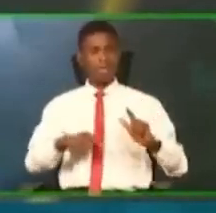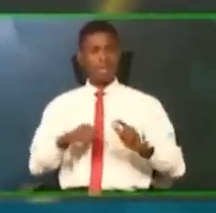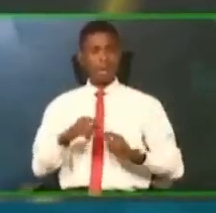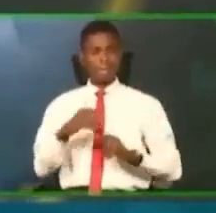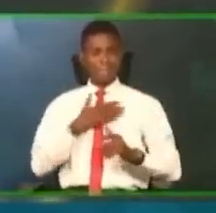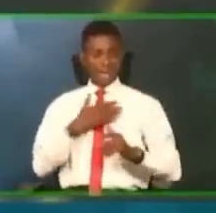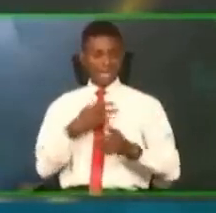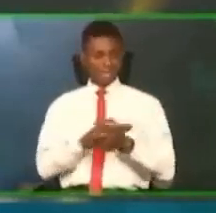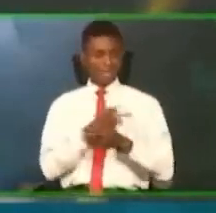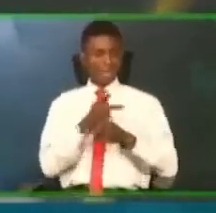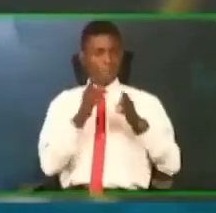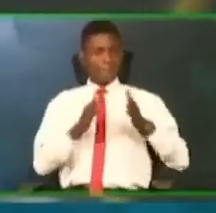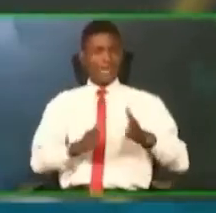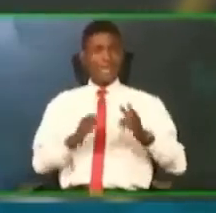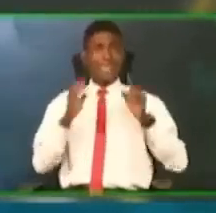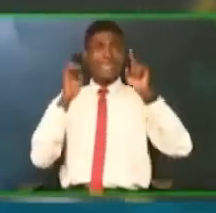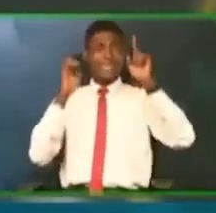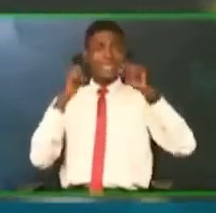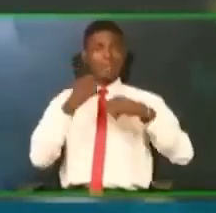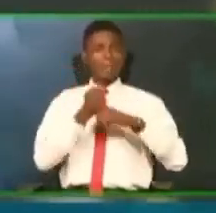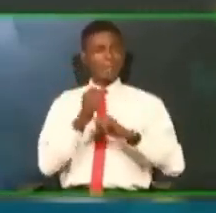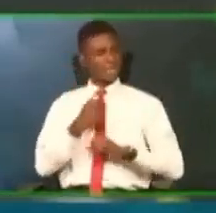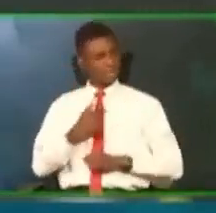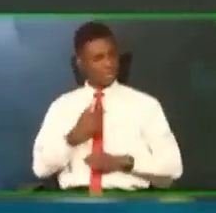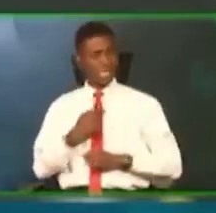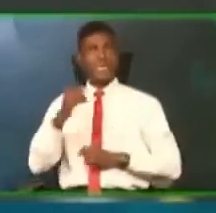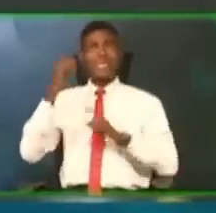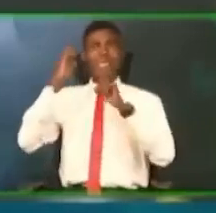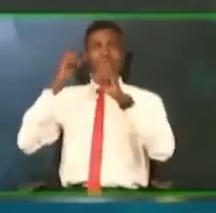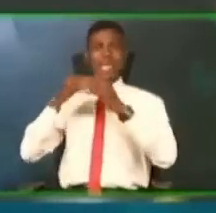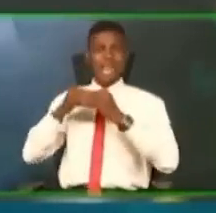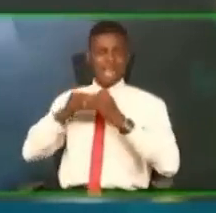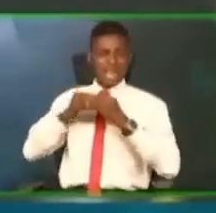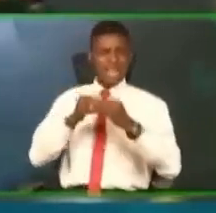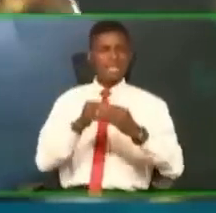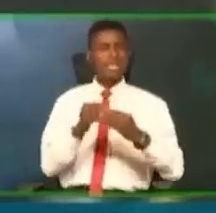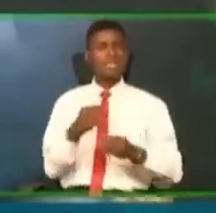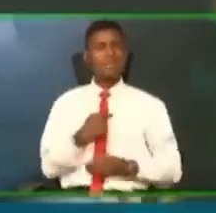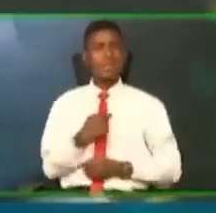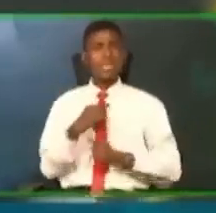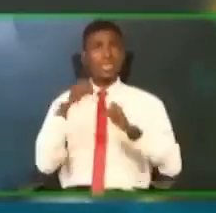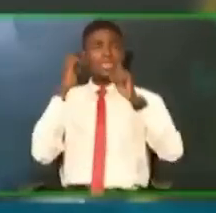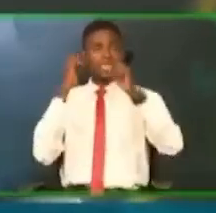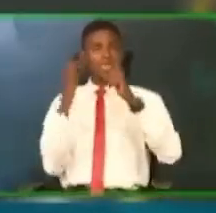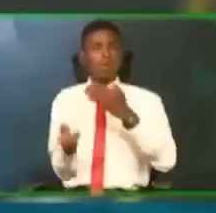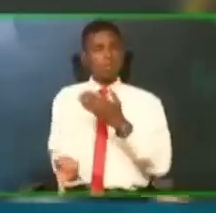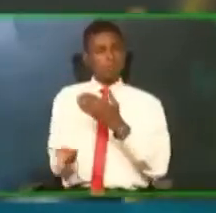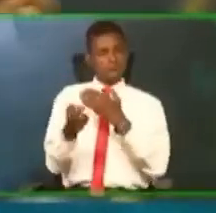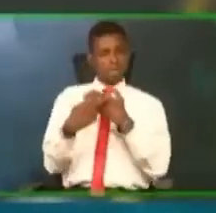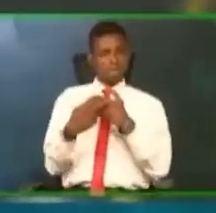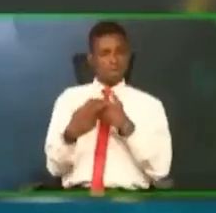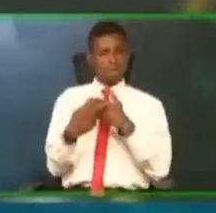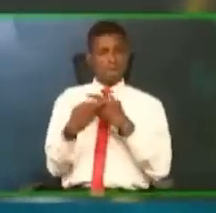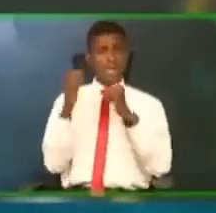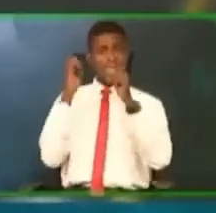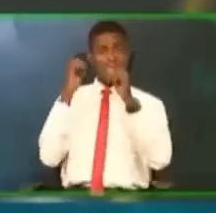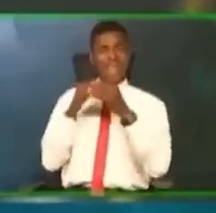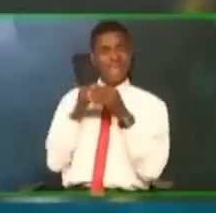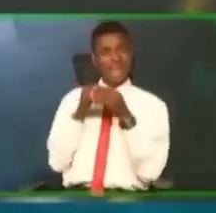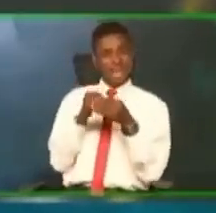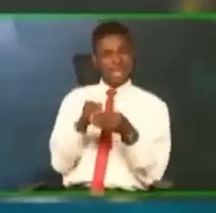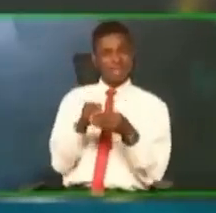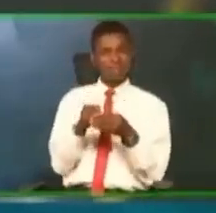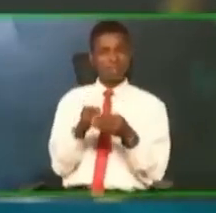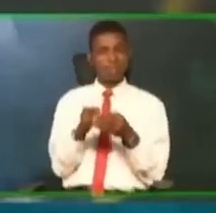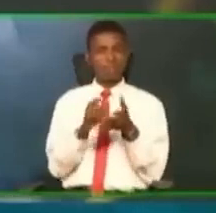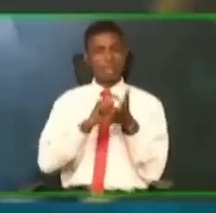me, he leads me, verse 3, he restores, he leads me, verse